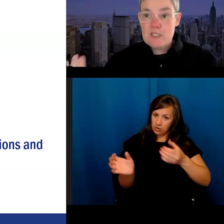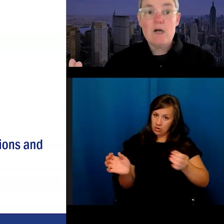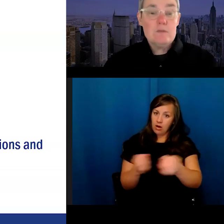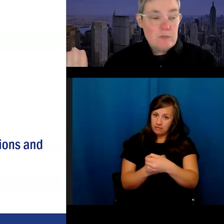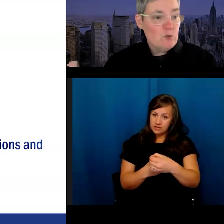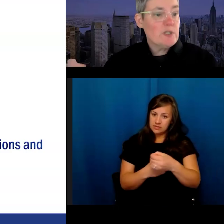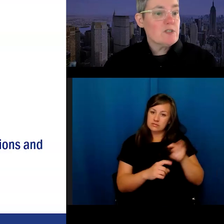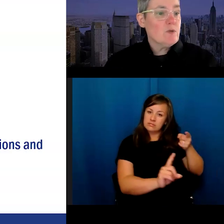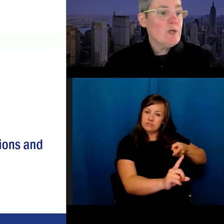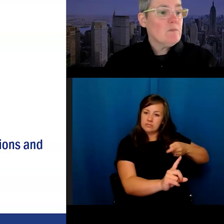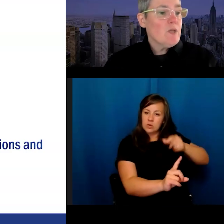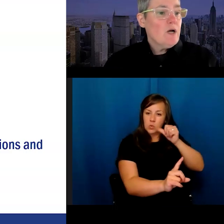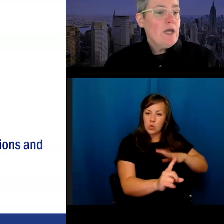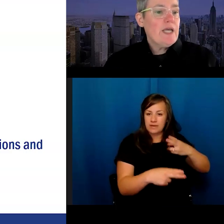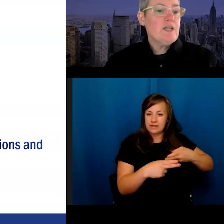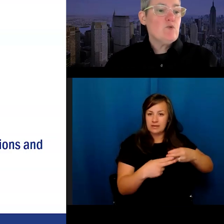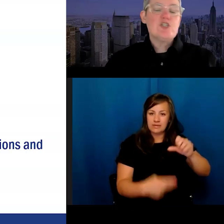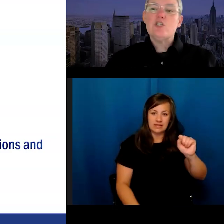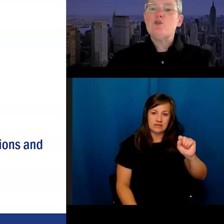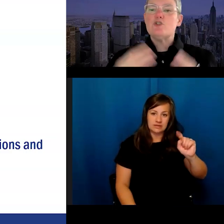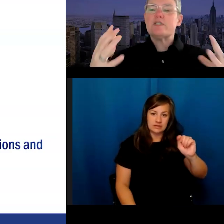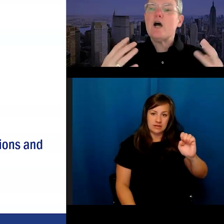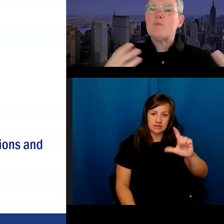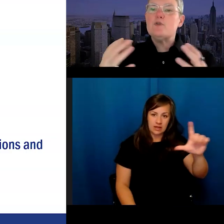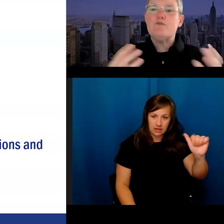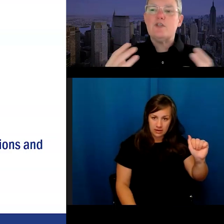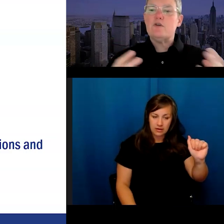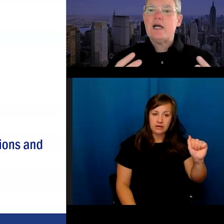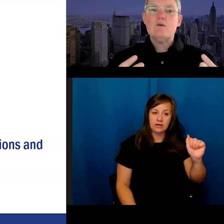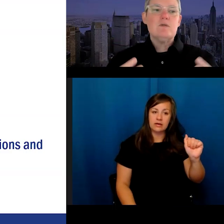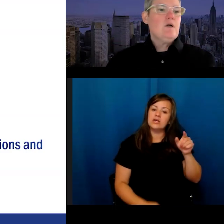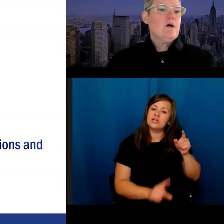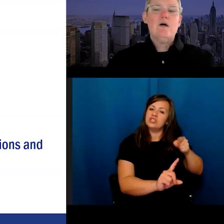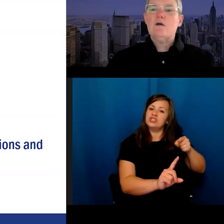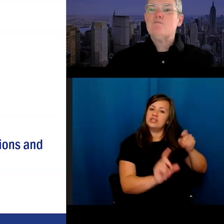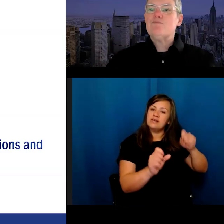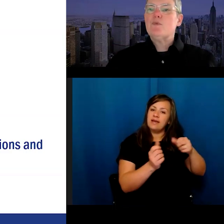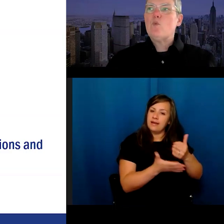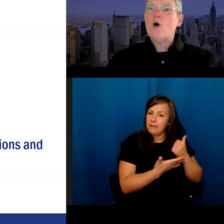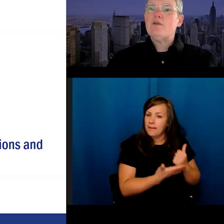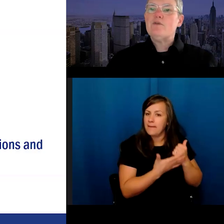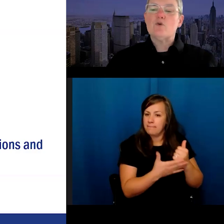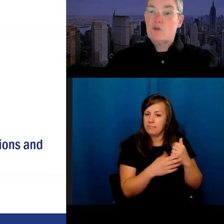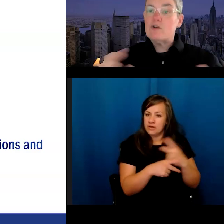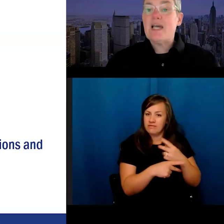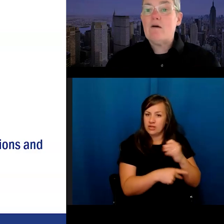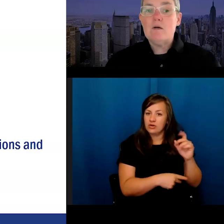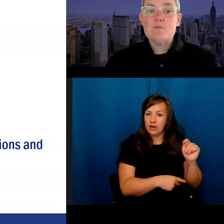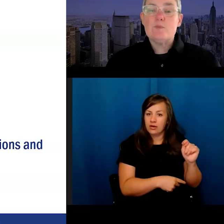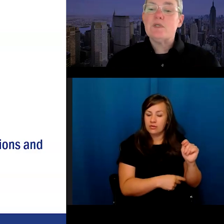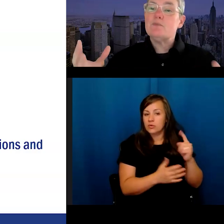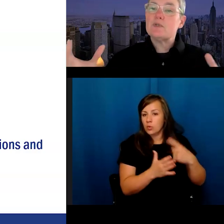Her name is Stella, and you will get to know her well. And what she would do is help you figure out what your